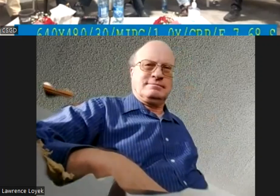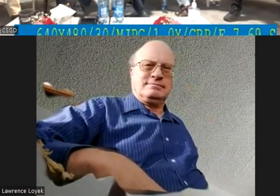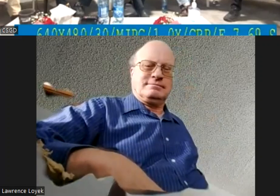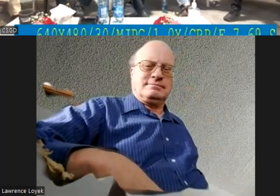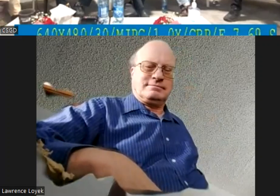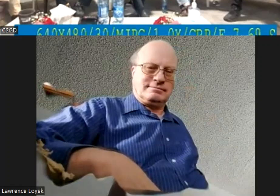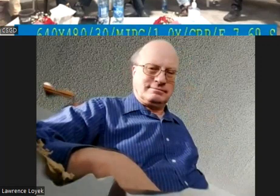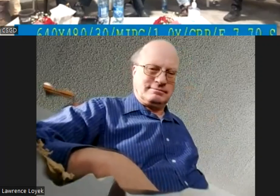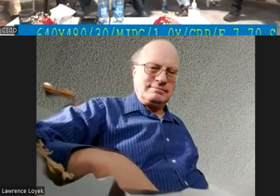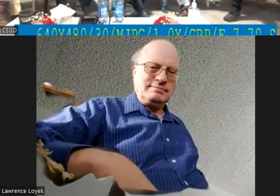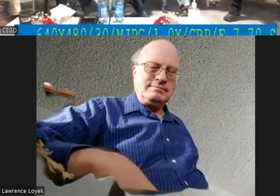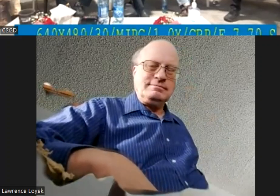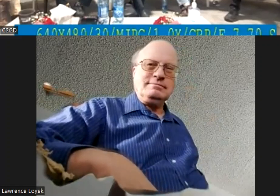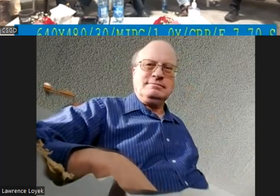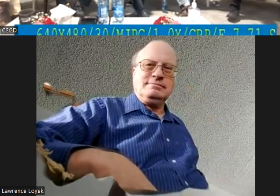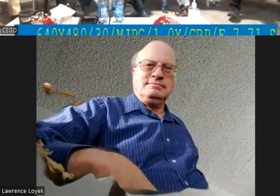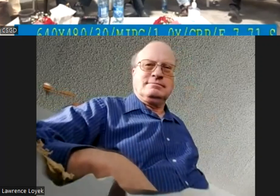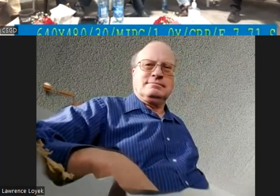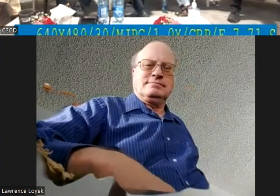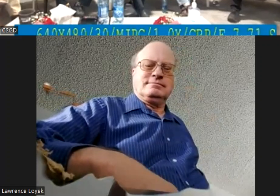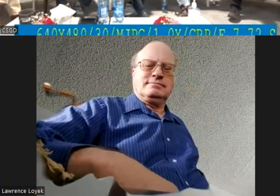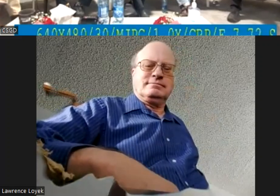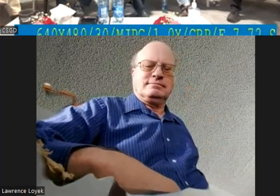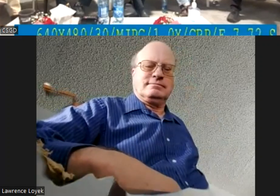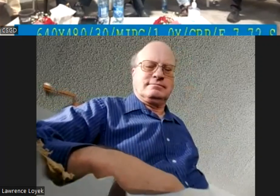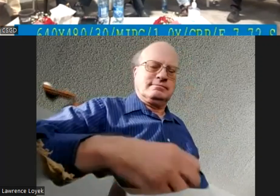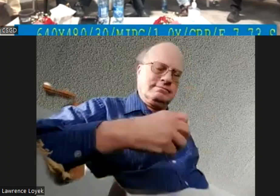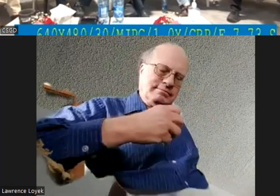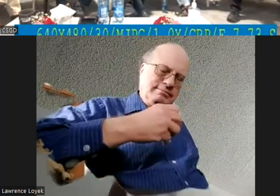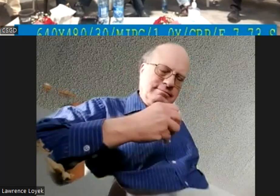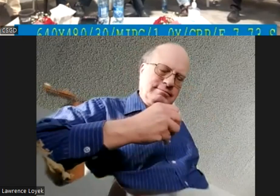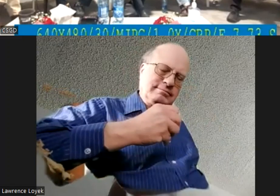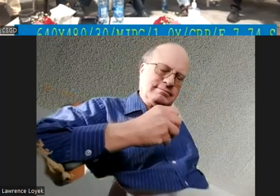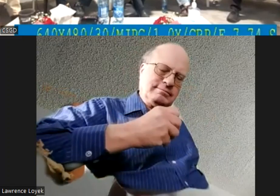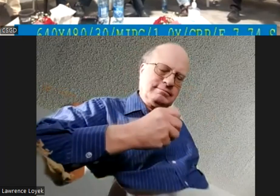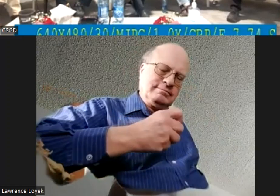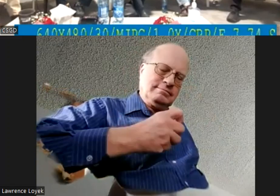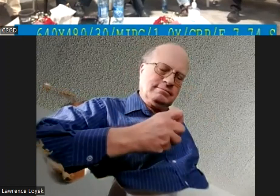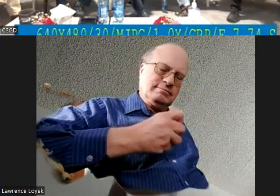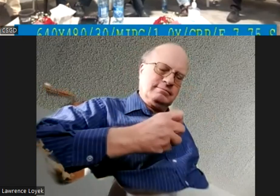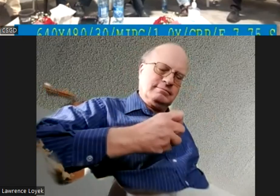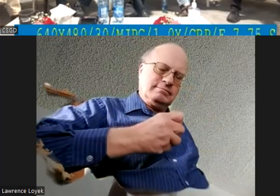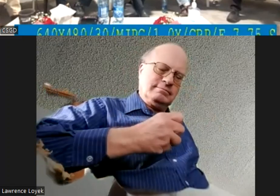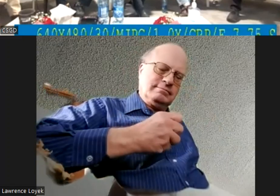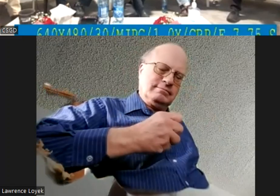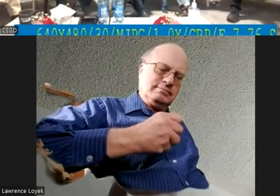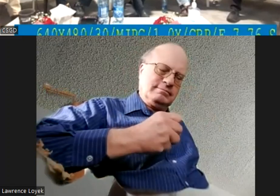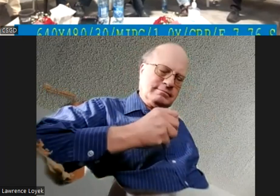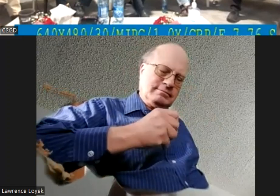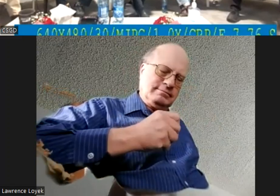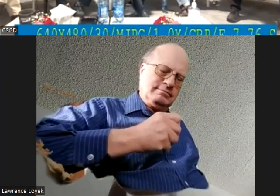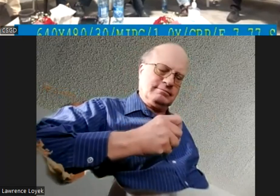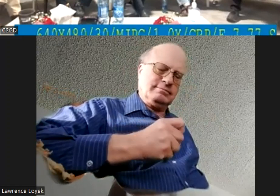time. And it's vintage, yes, it's well aged like a wine. And for you to